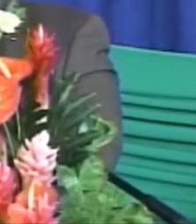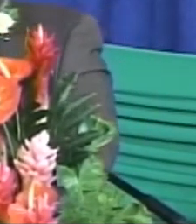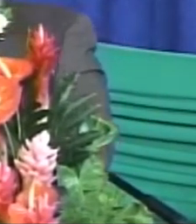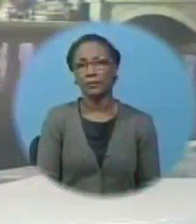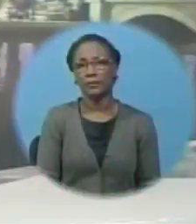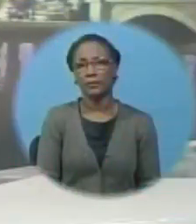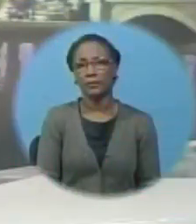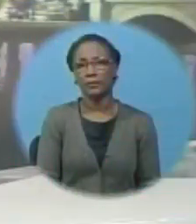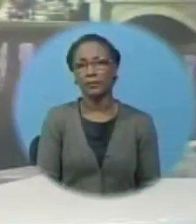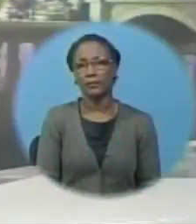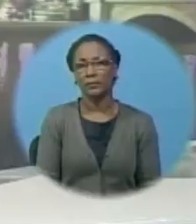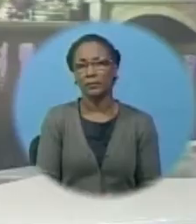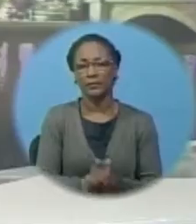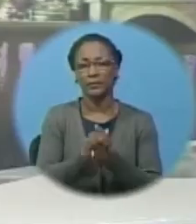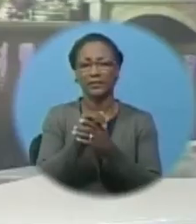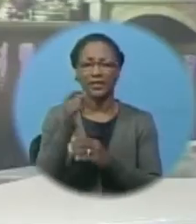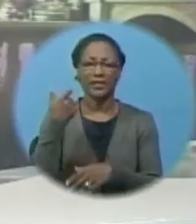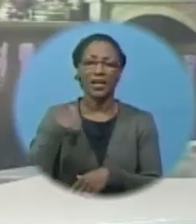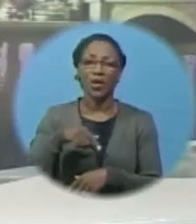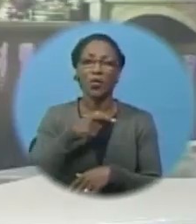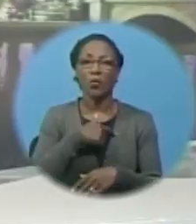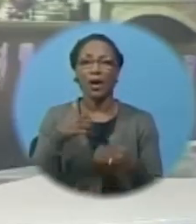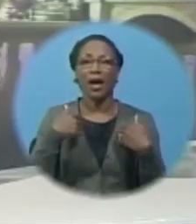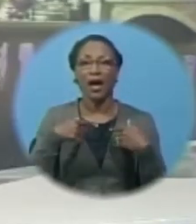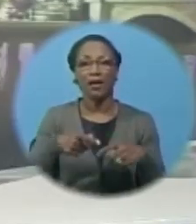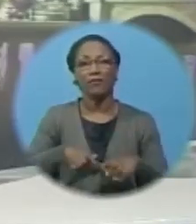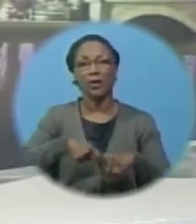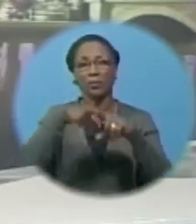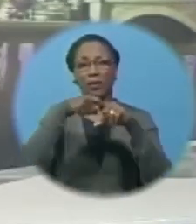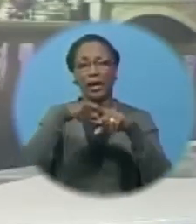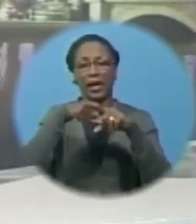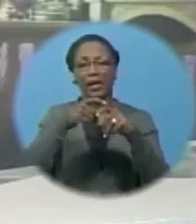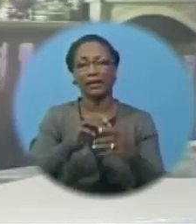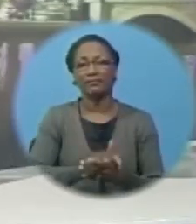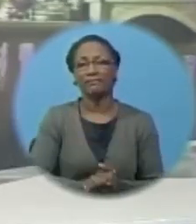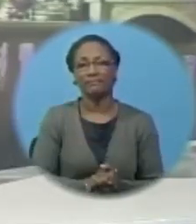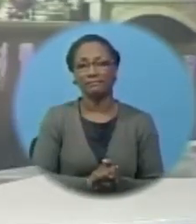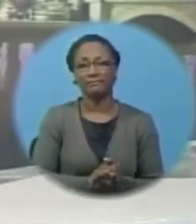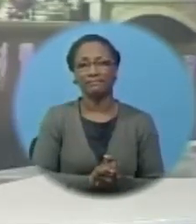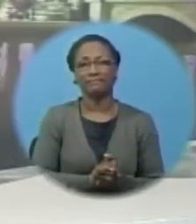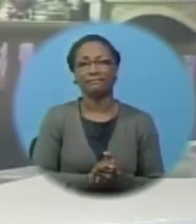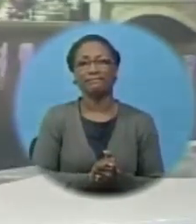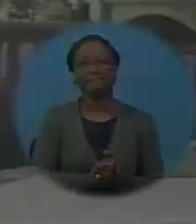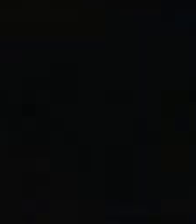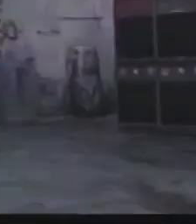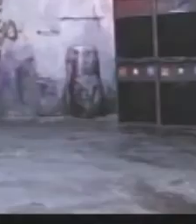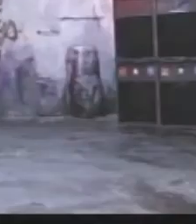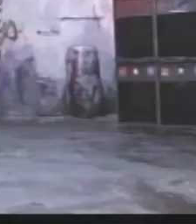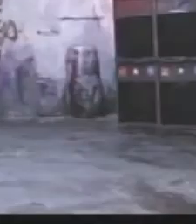everything else. Okay, we'll take a short break here and come back with more news.